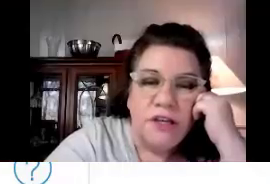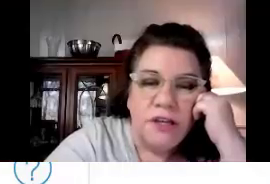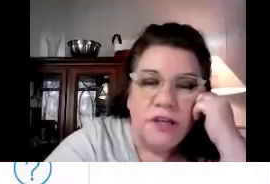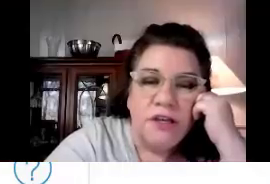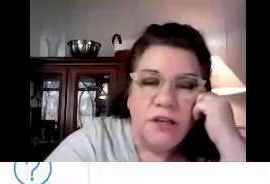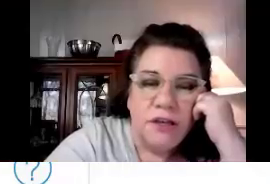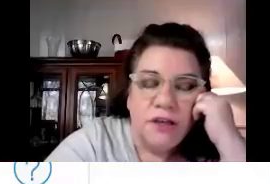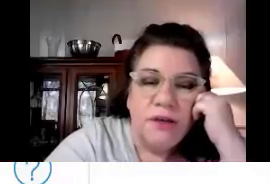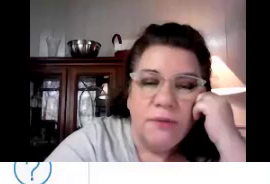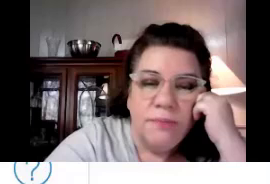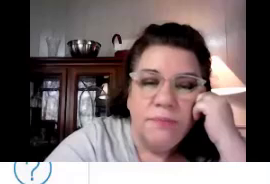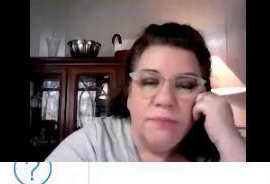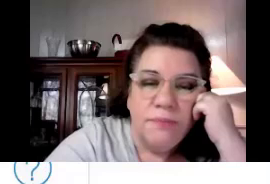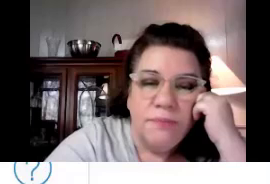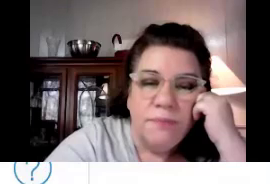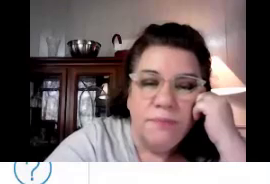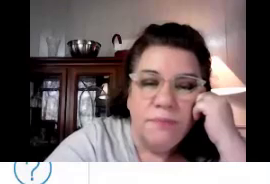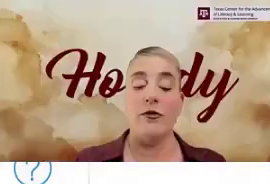on